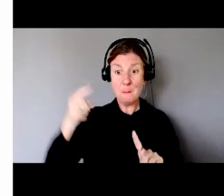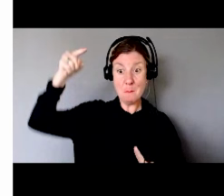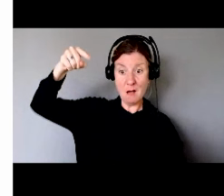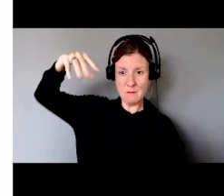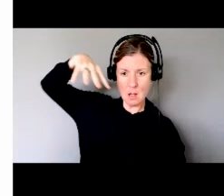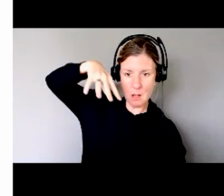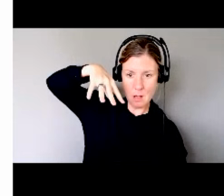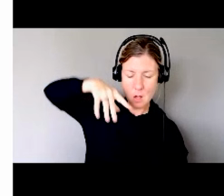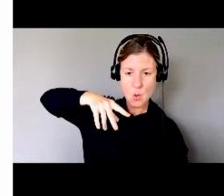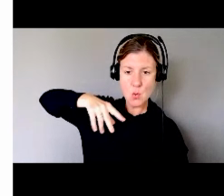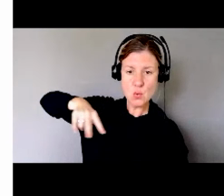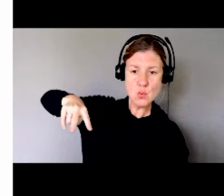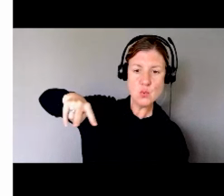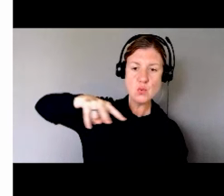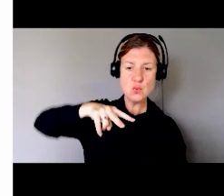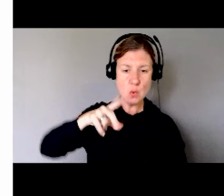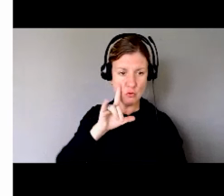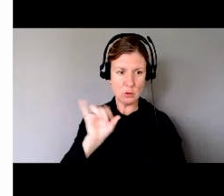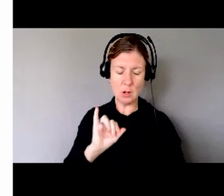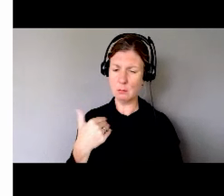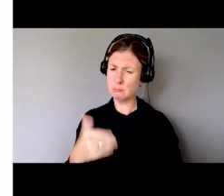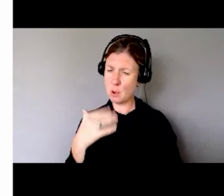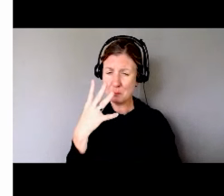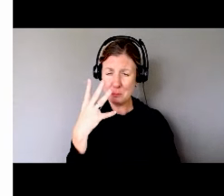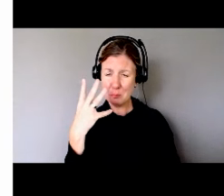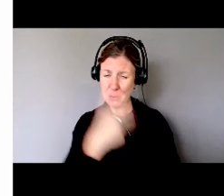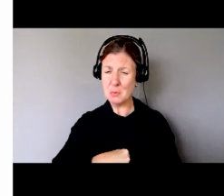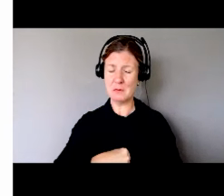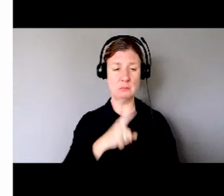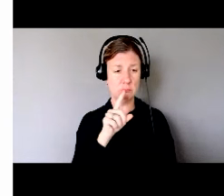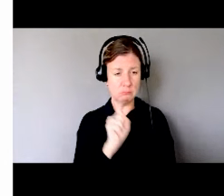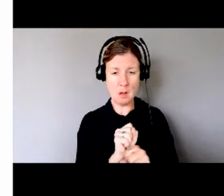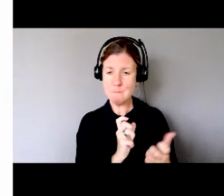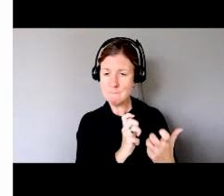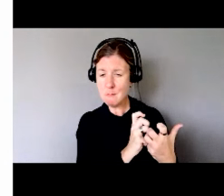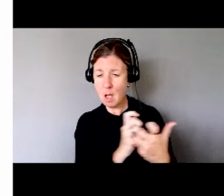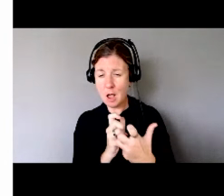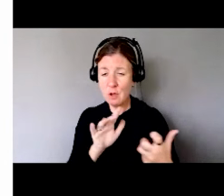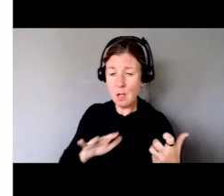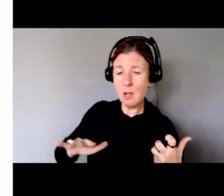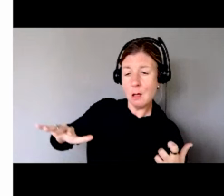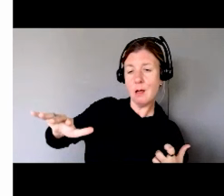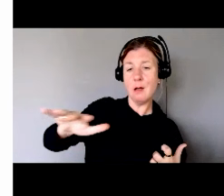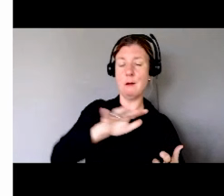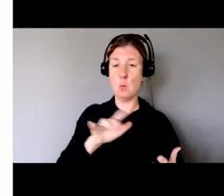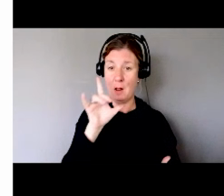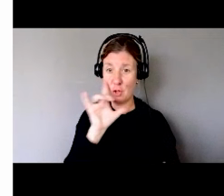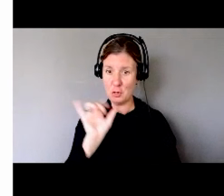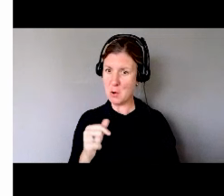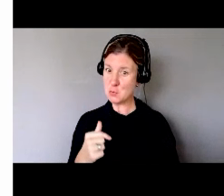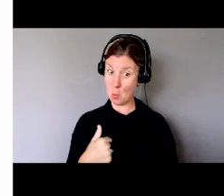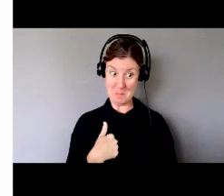beautiful design and fits in so well with the surrounding landscape. I'm very excited to see